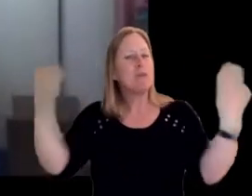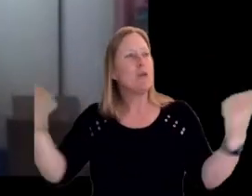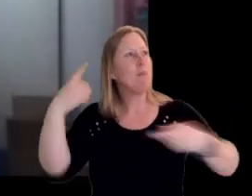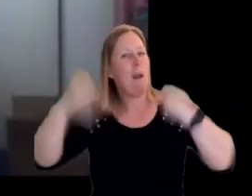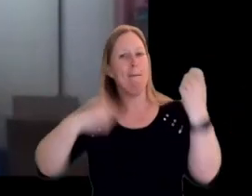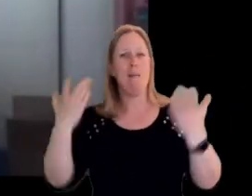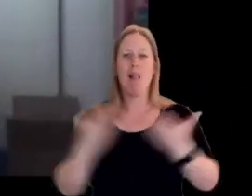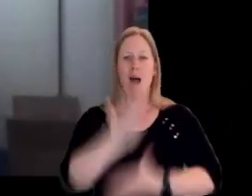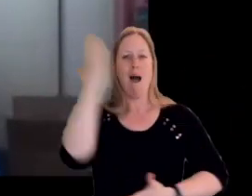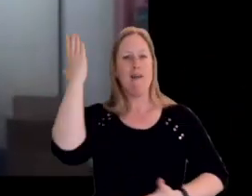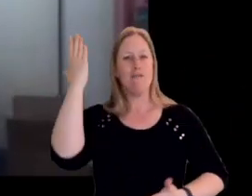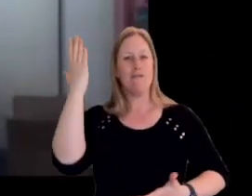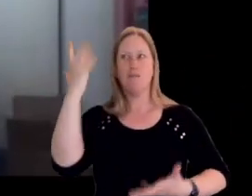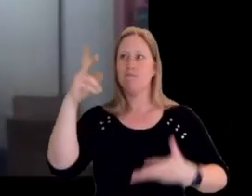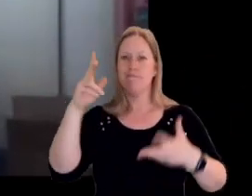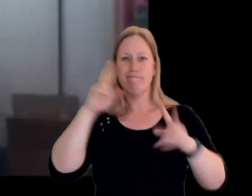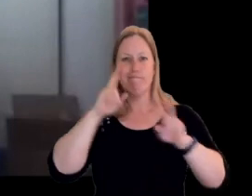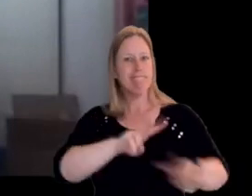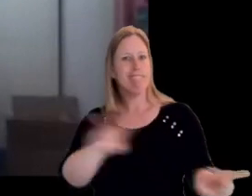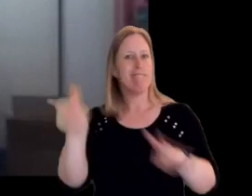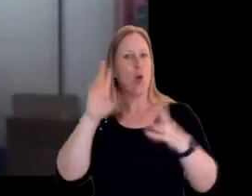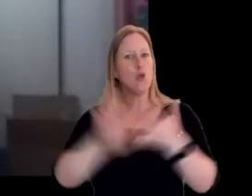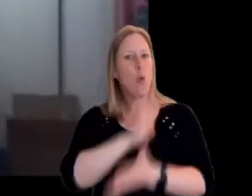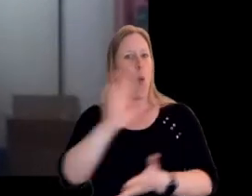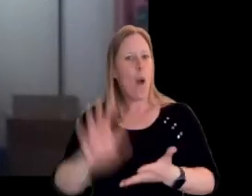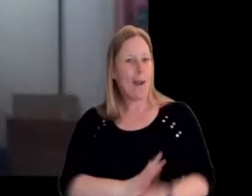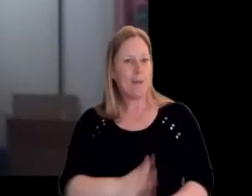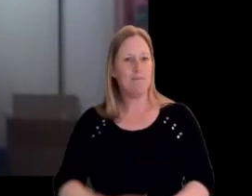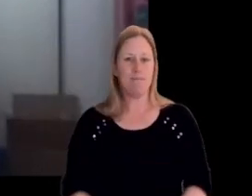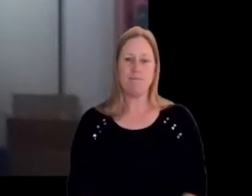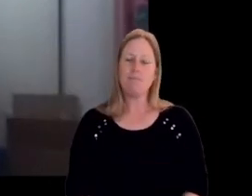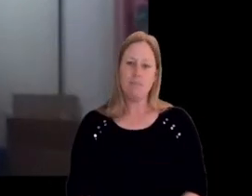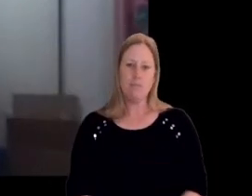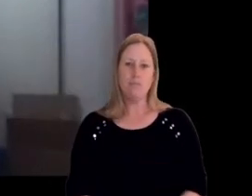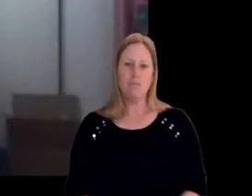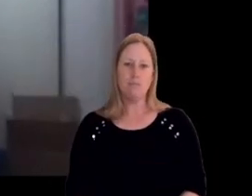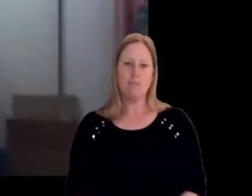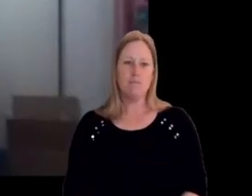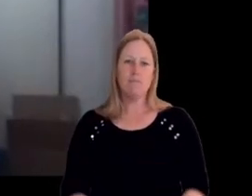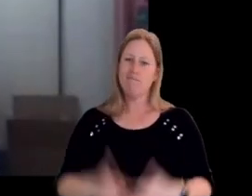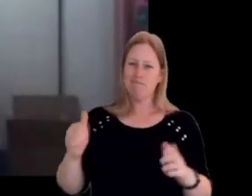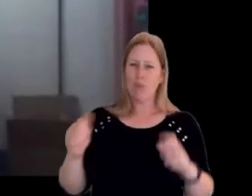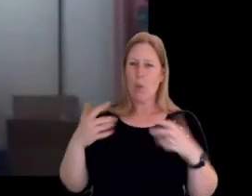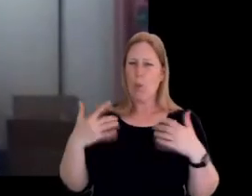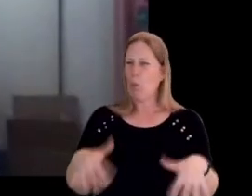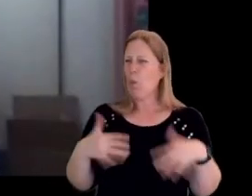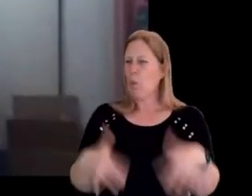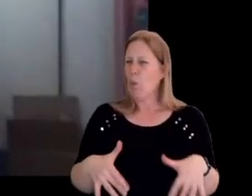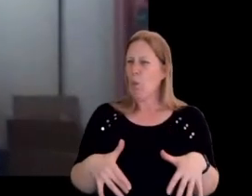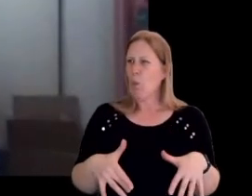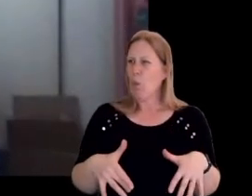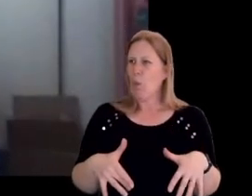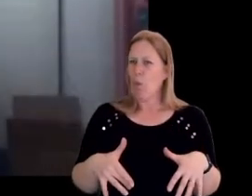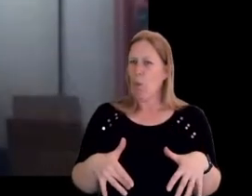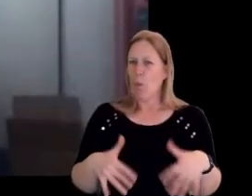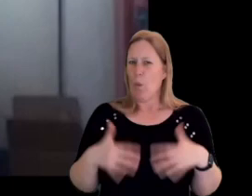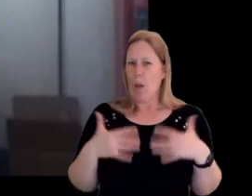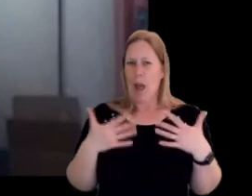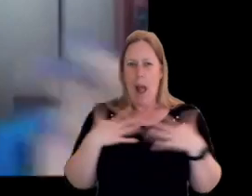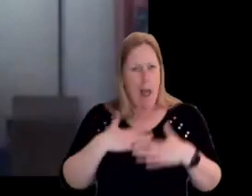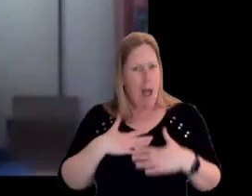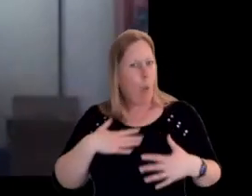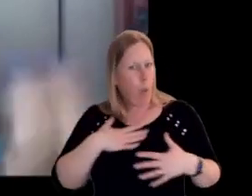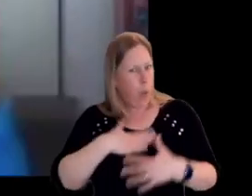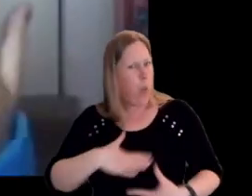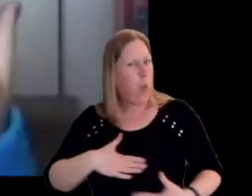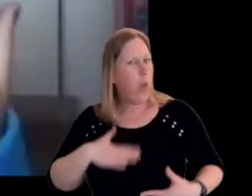brings, which is such a beautiful sentiment and really honest and raw and emotional. It's